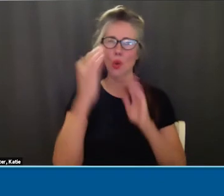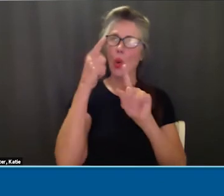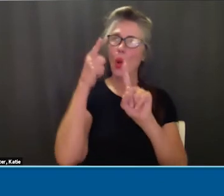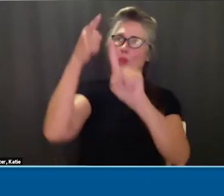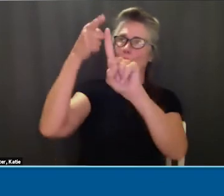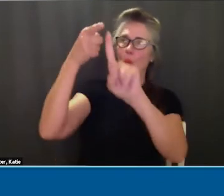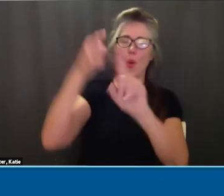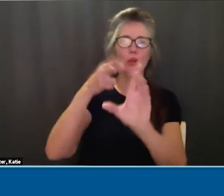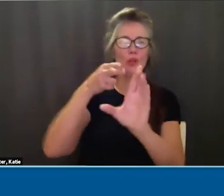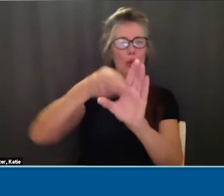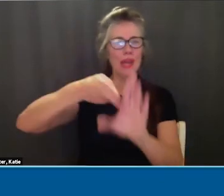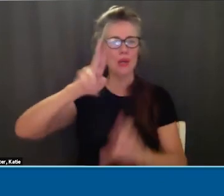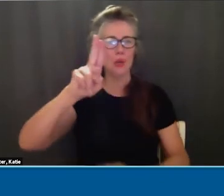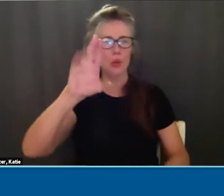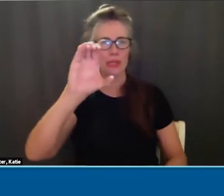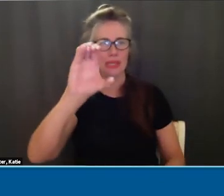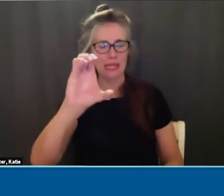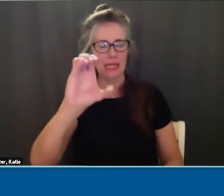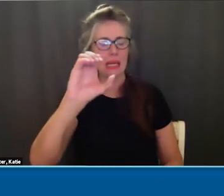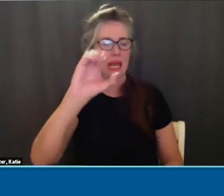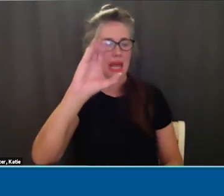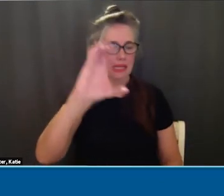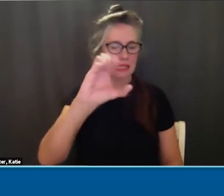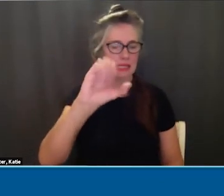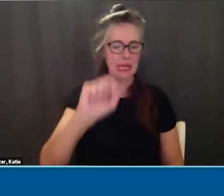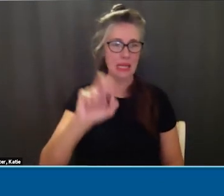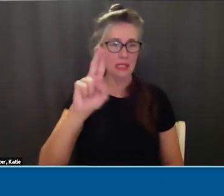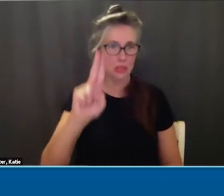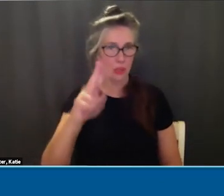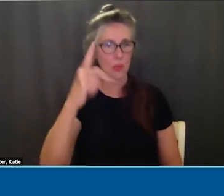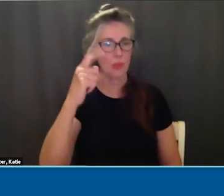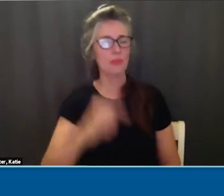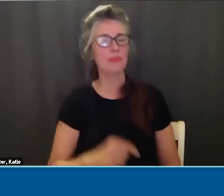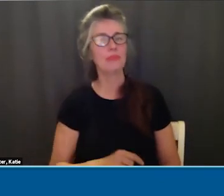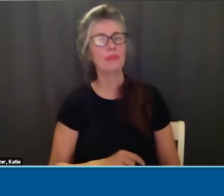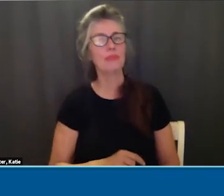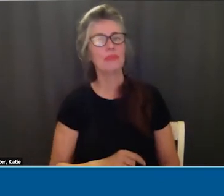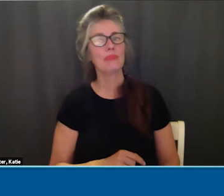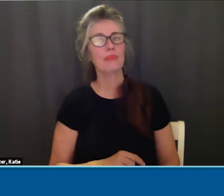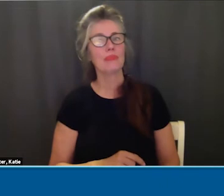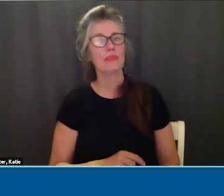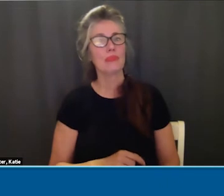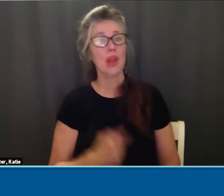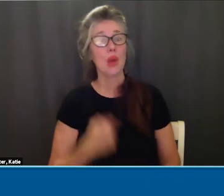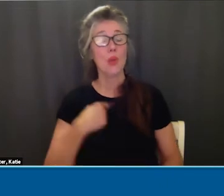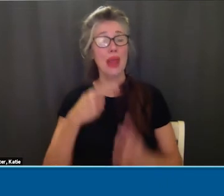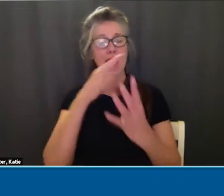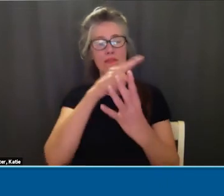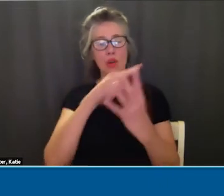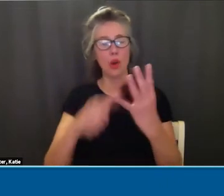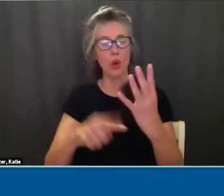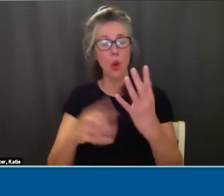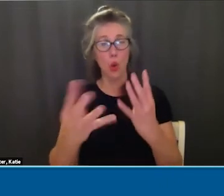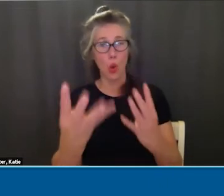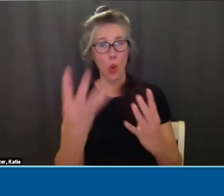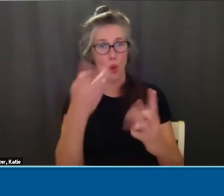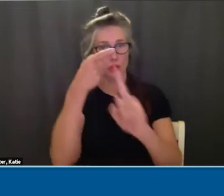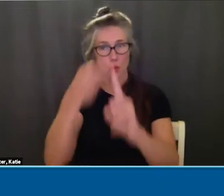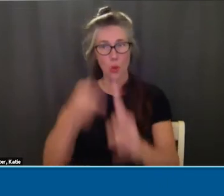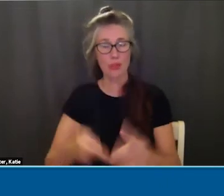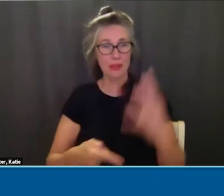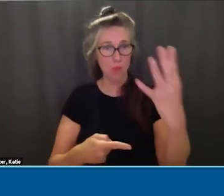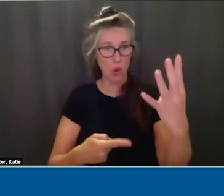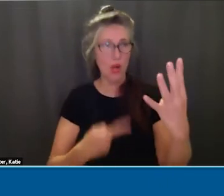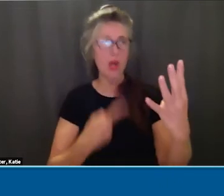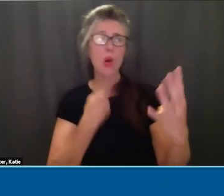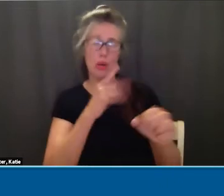tonight. The purpose of this presentation is we have 4 goals with it. The first is to reaffirm to the board